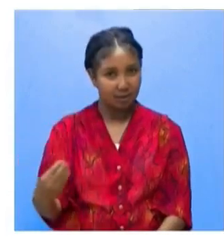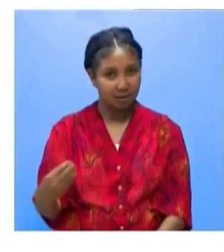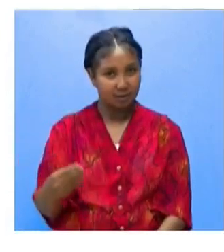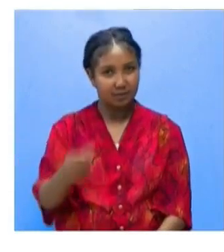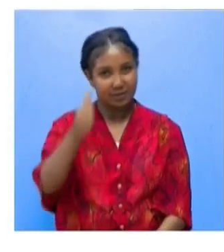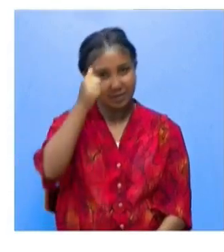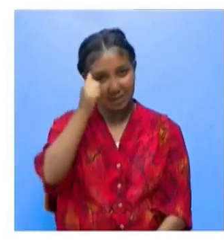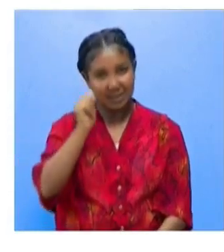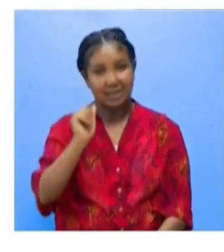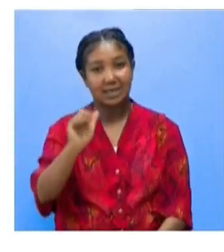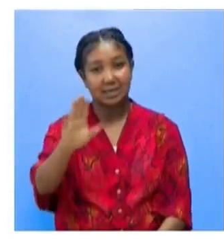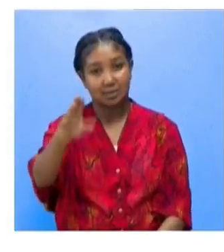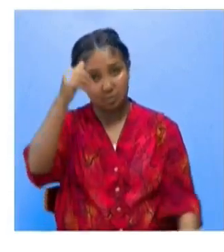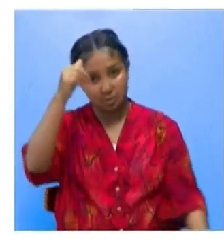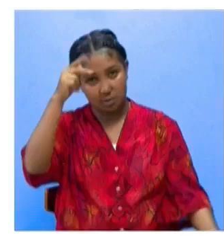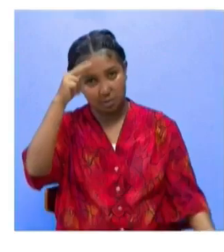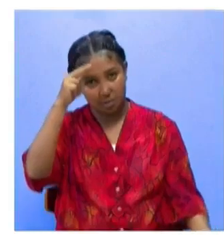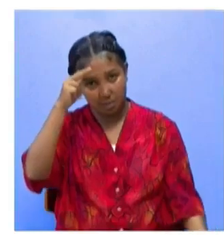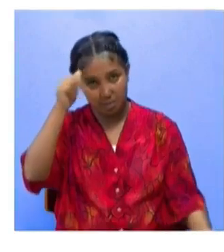his brother